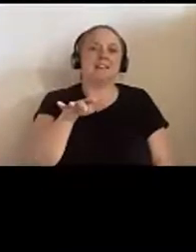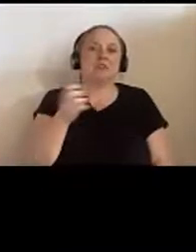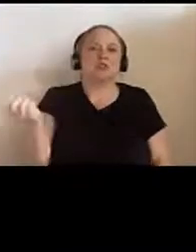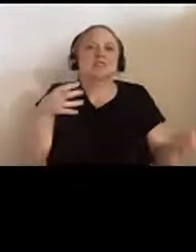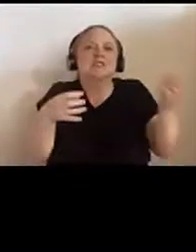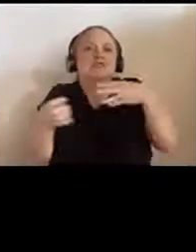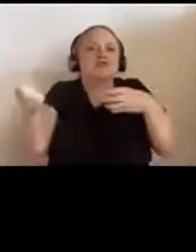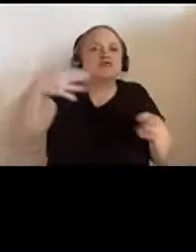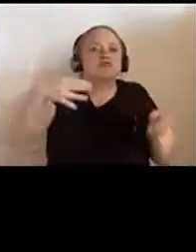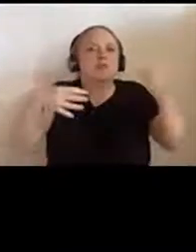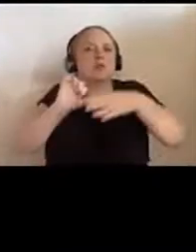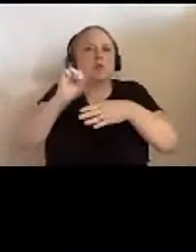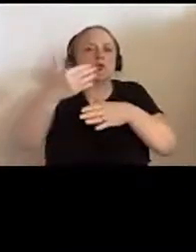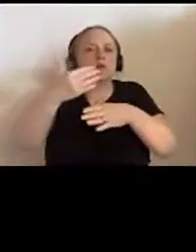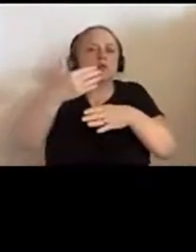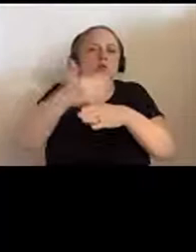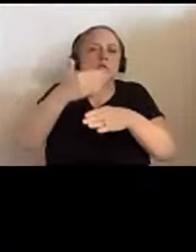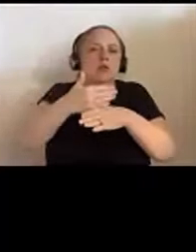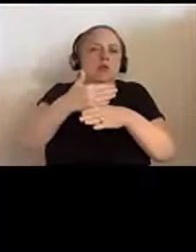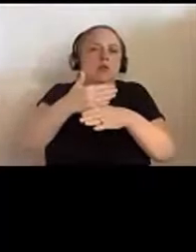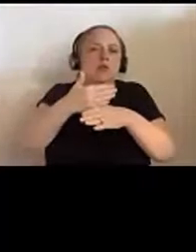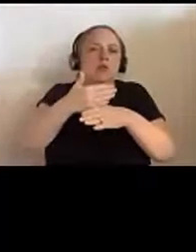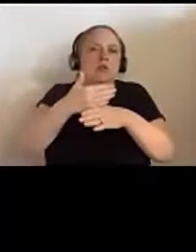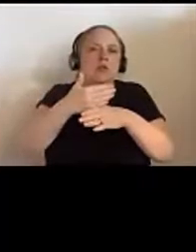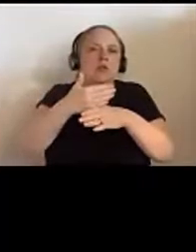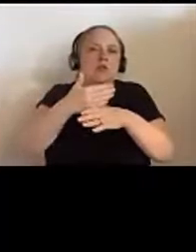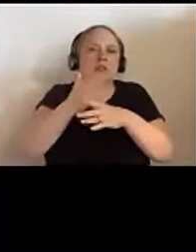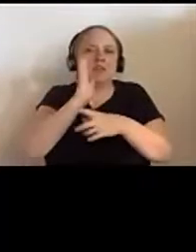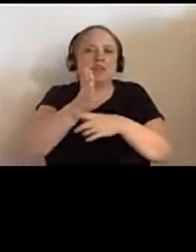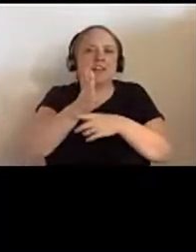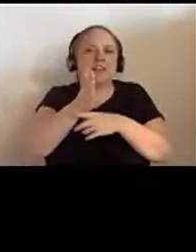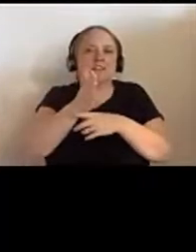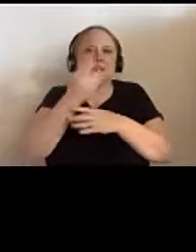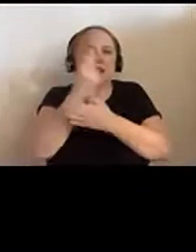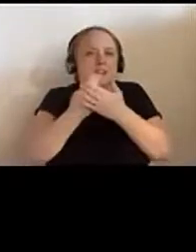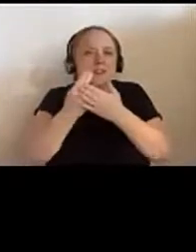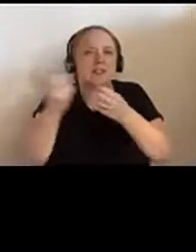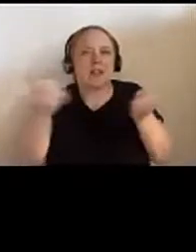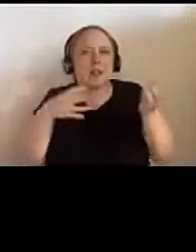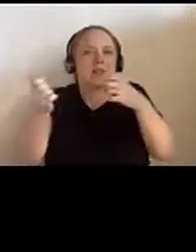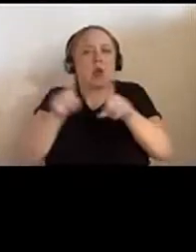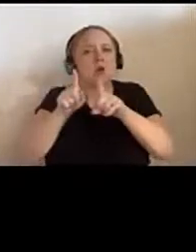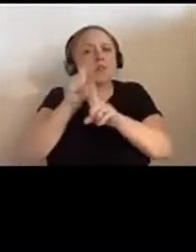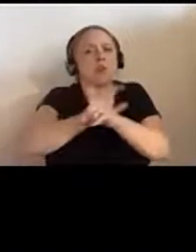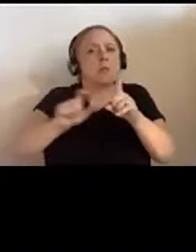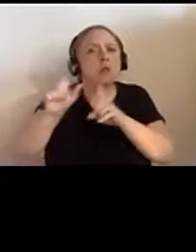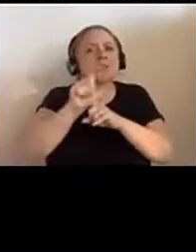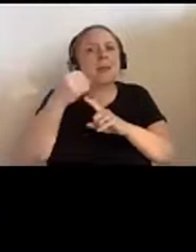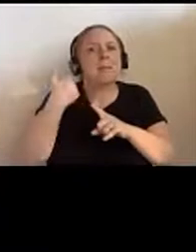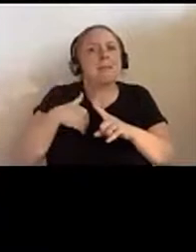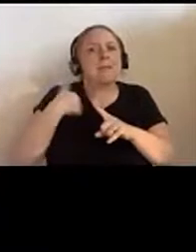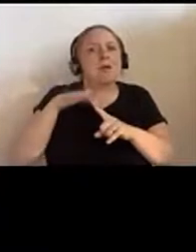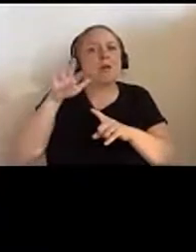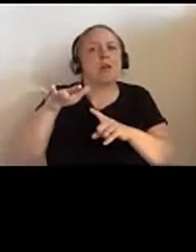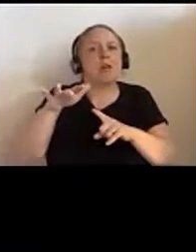add something to it, both your direct artistic collaborators, but also the community of people